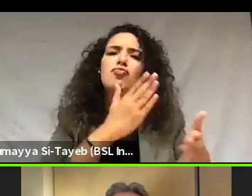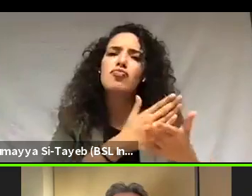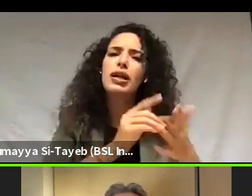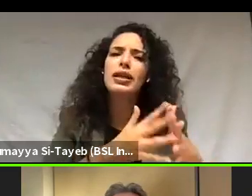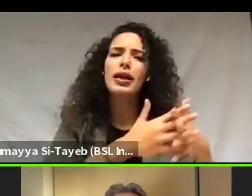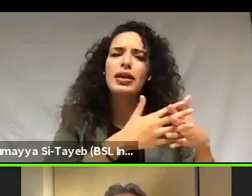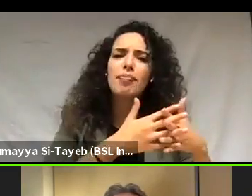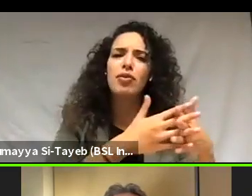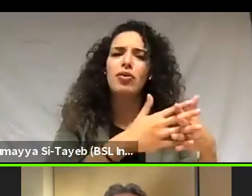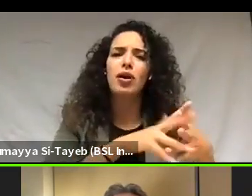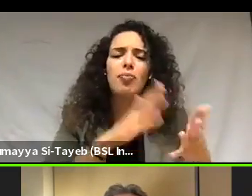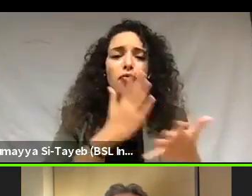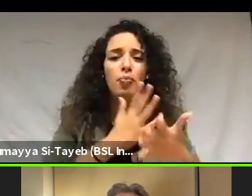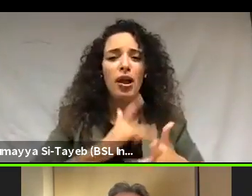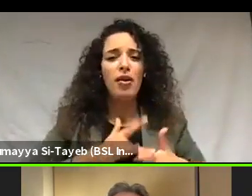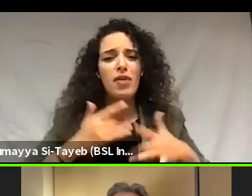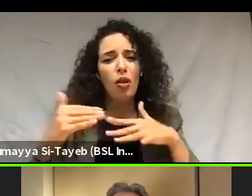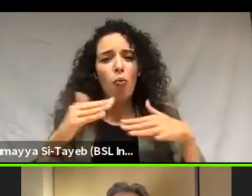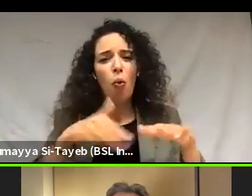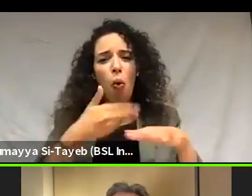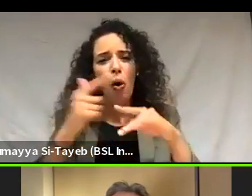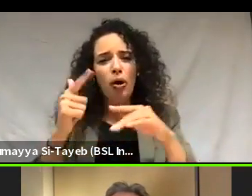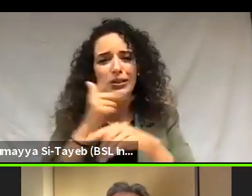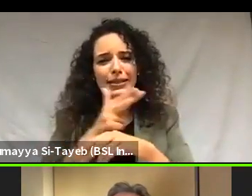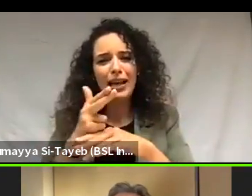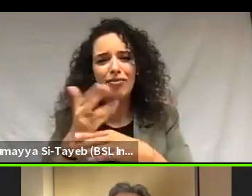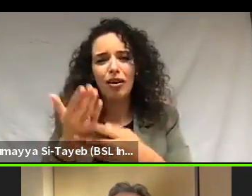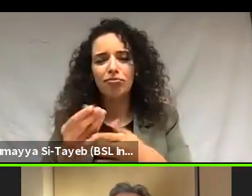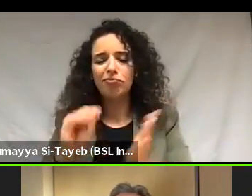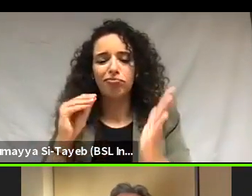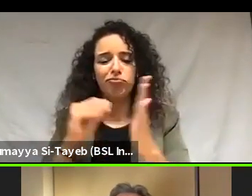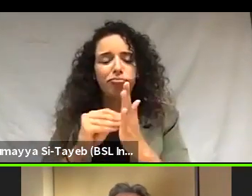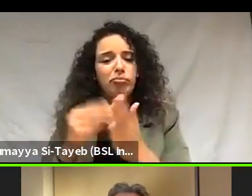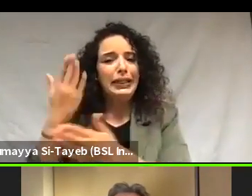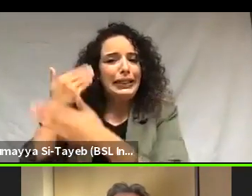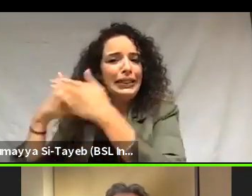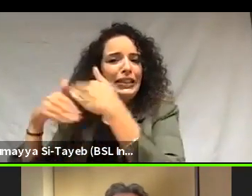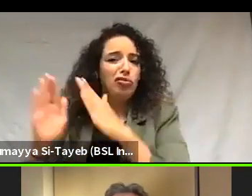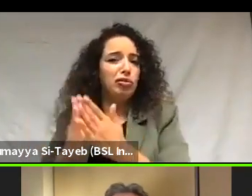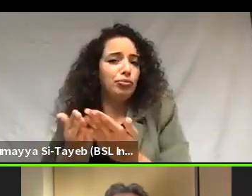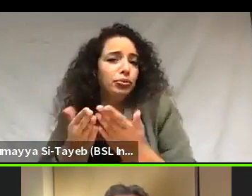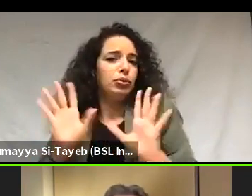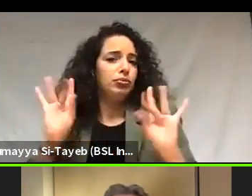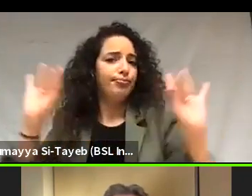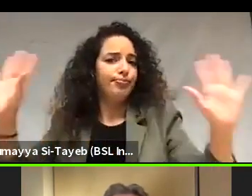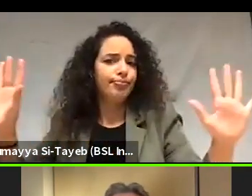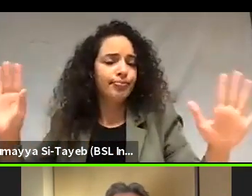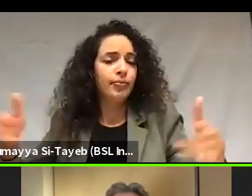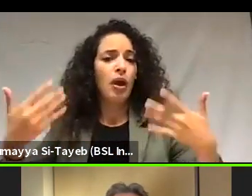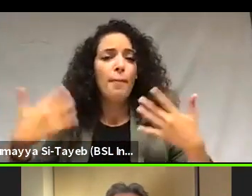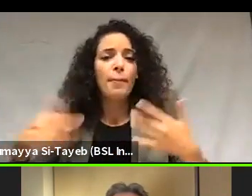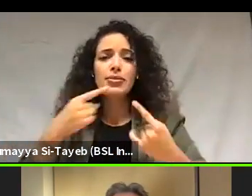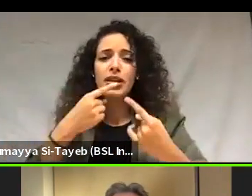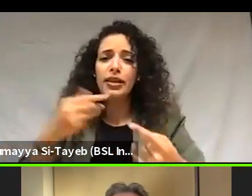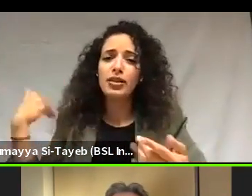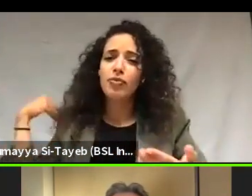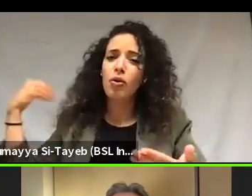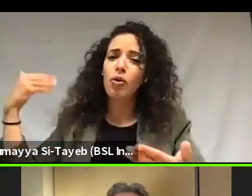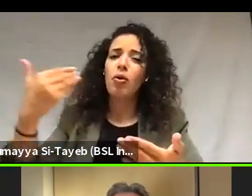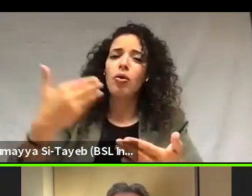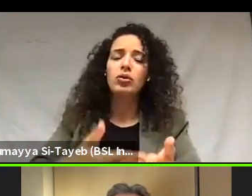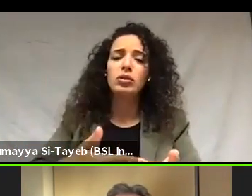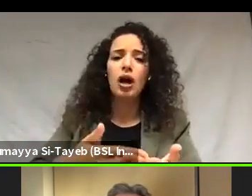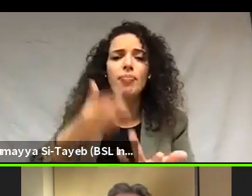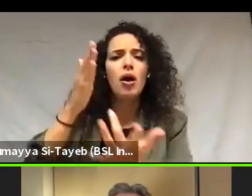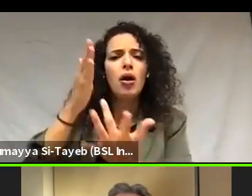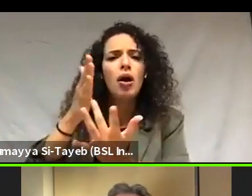books. I've always been saying this for a long time, that you cannot package the Middle East